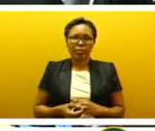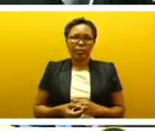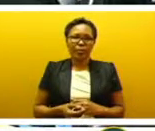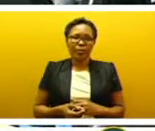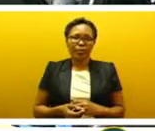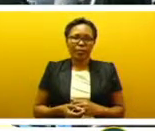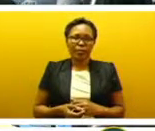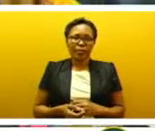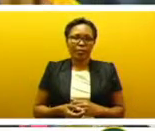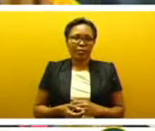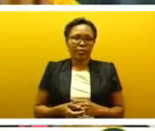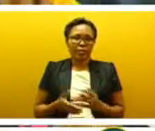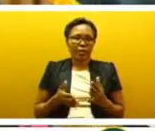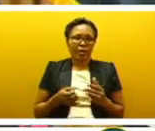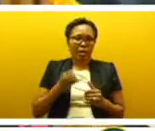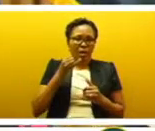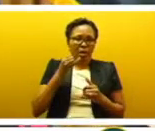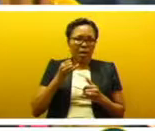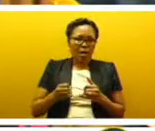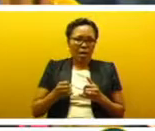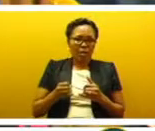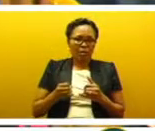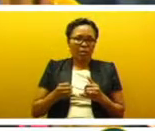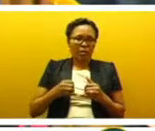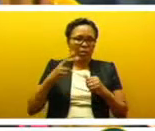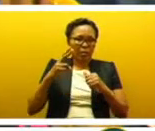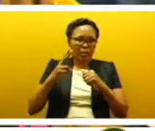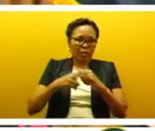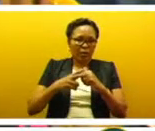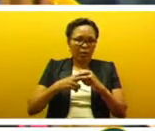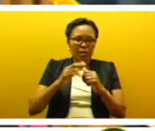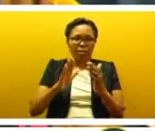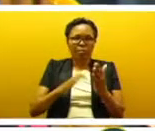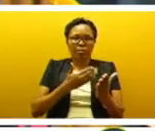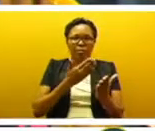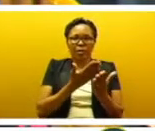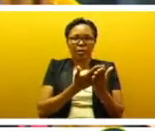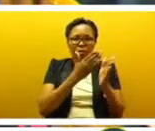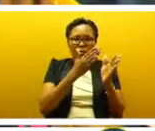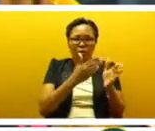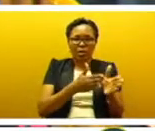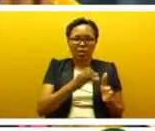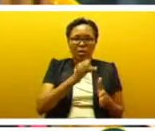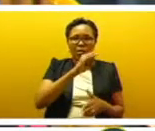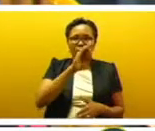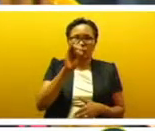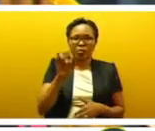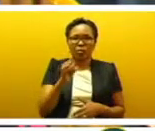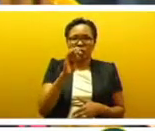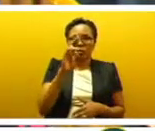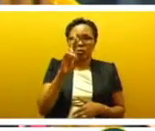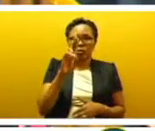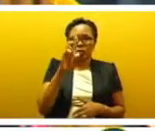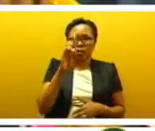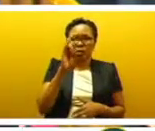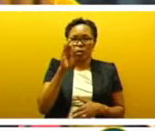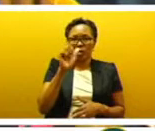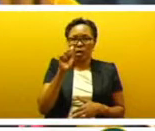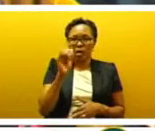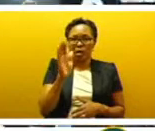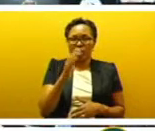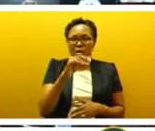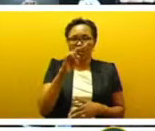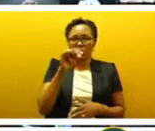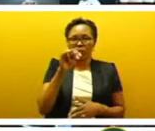The last petitioner, seventh petitioner, Julia Nyoka Bichege, and others.